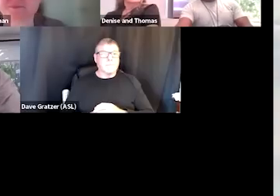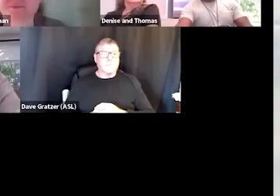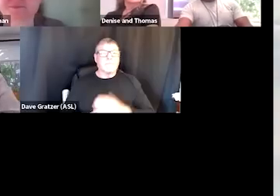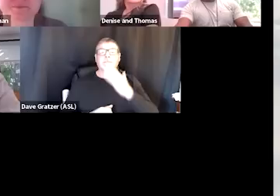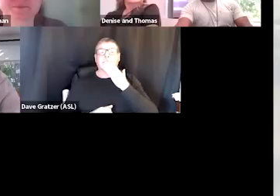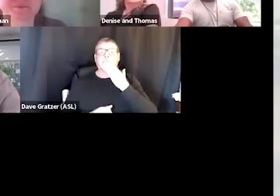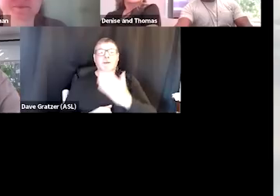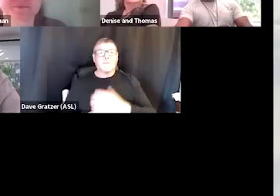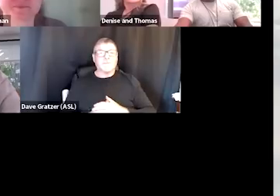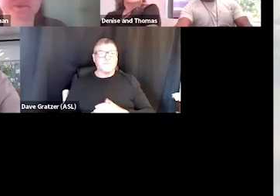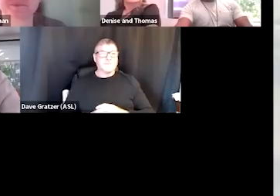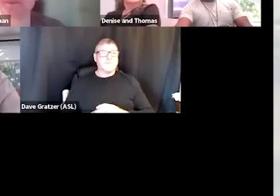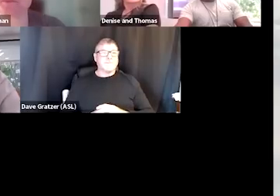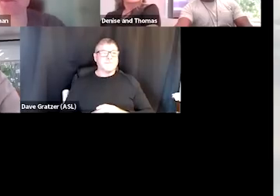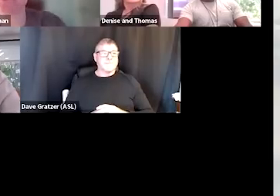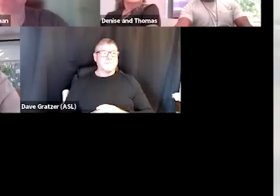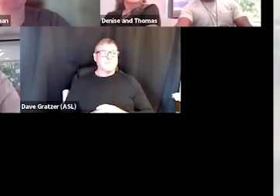Thank you.